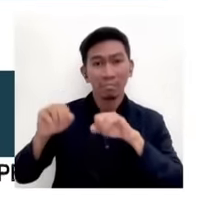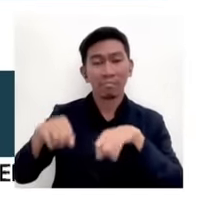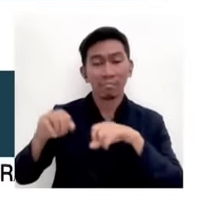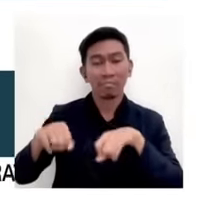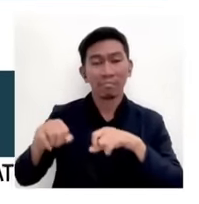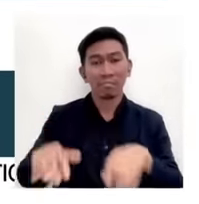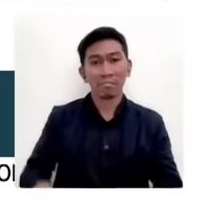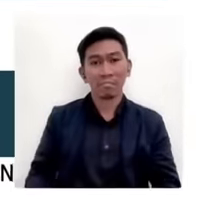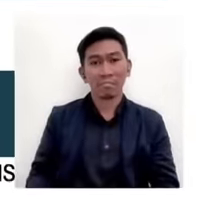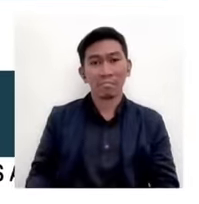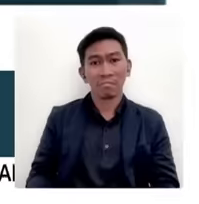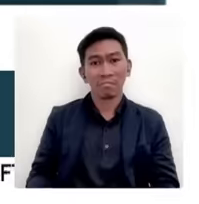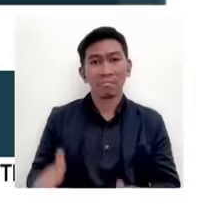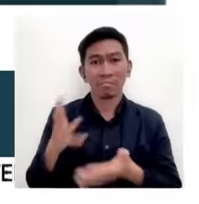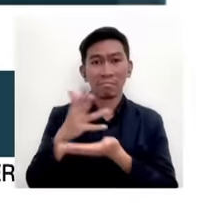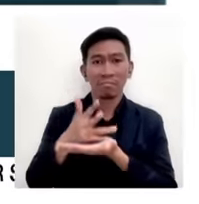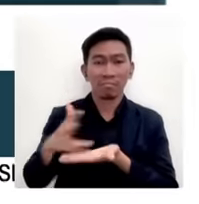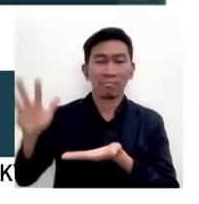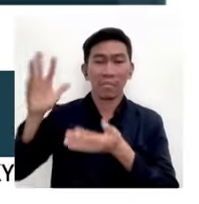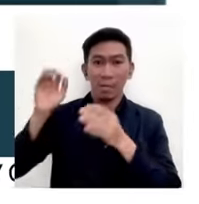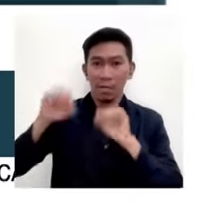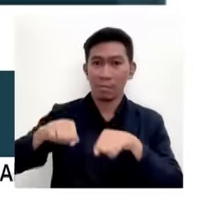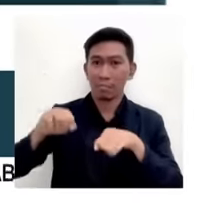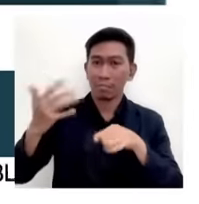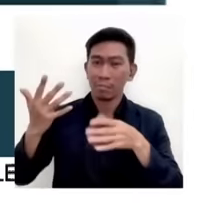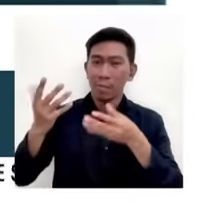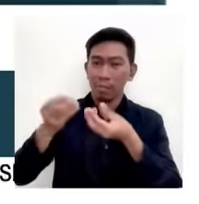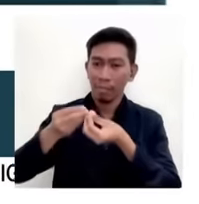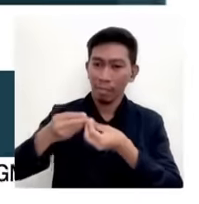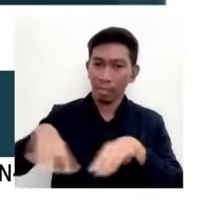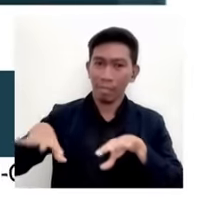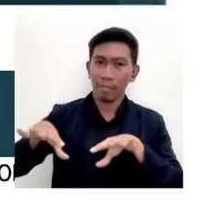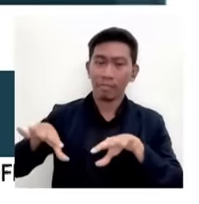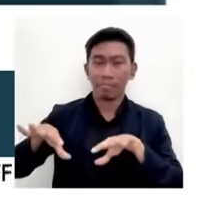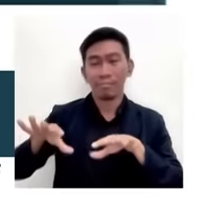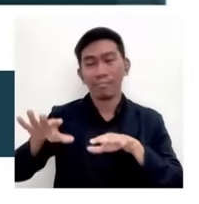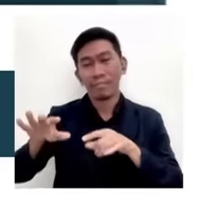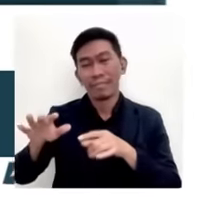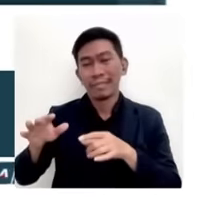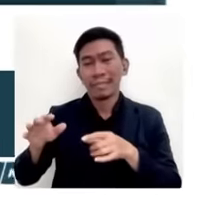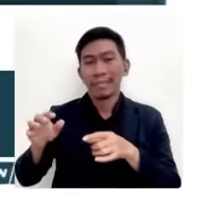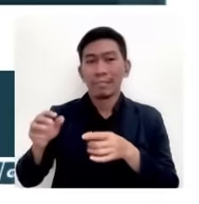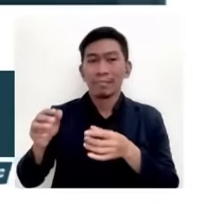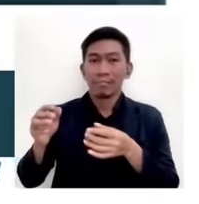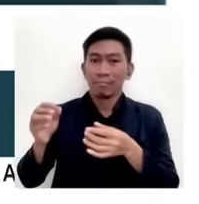know, baka pwedeng mawala ng parang pula.